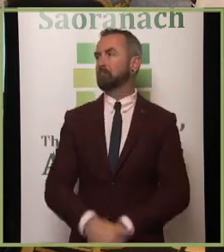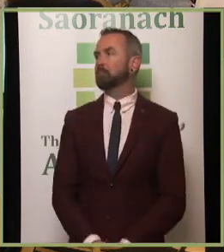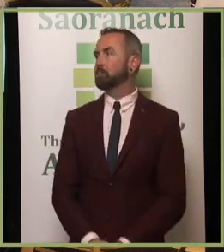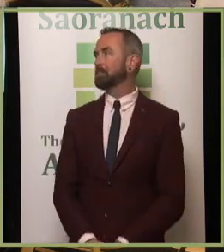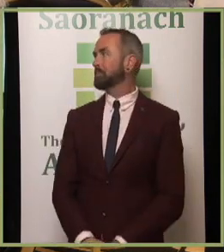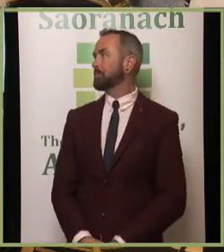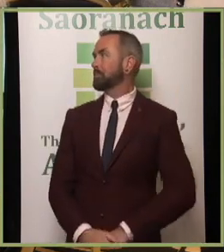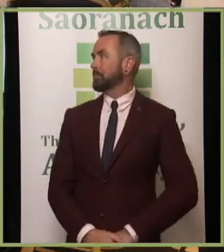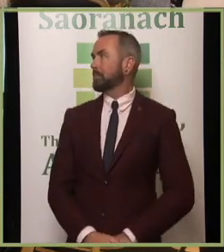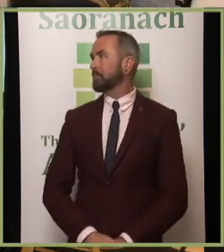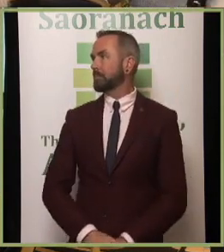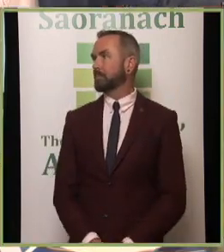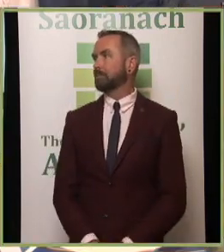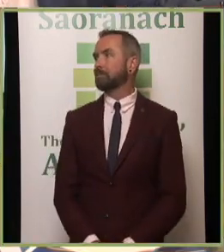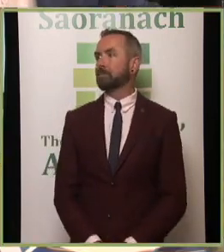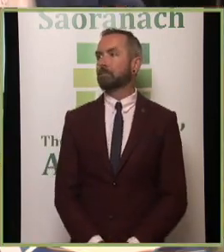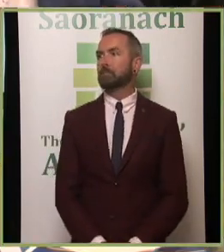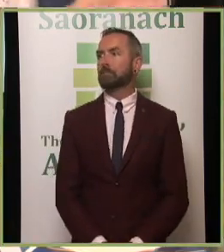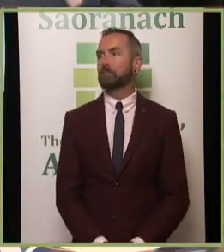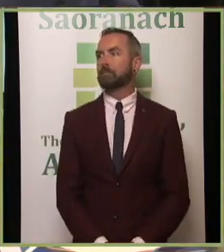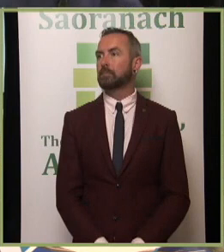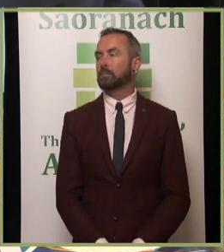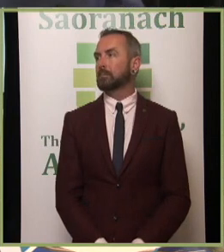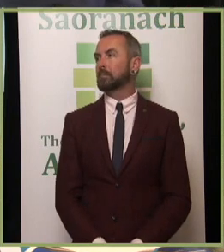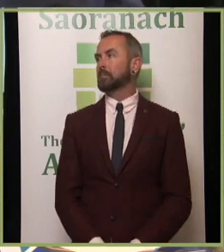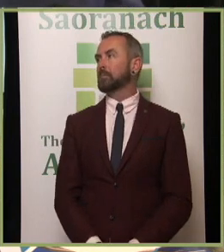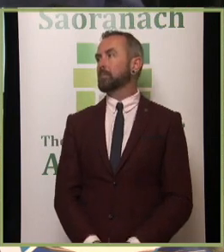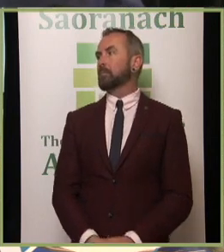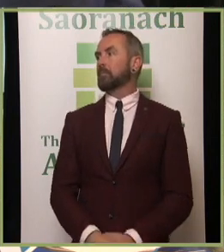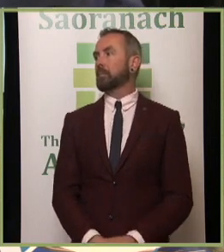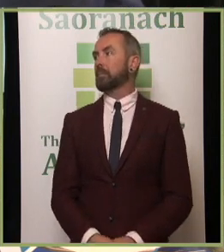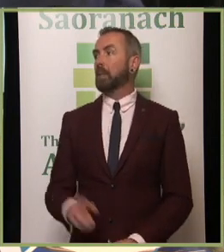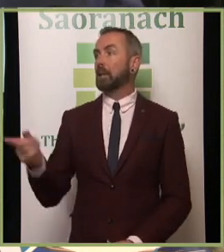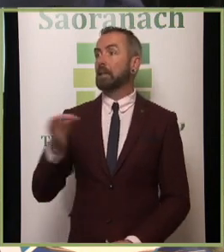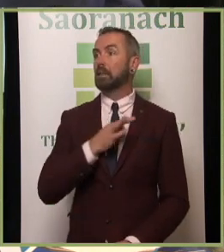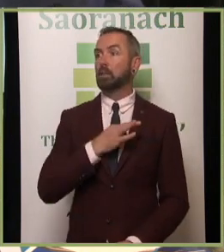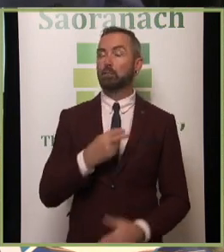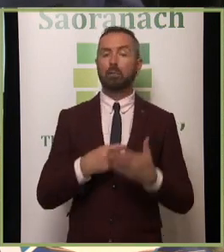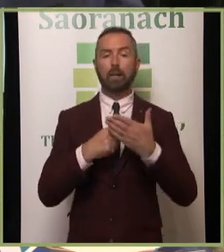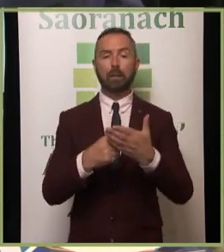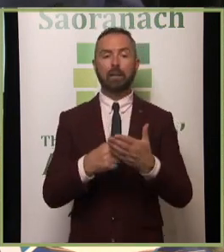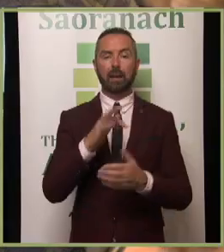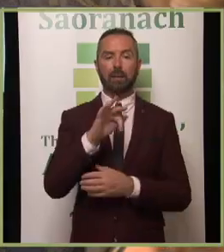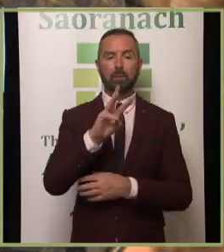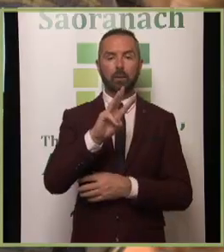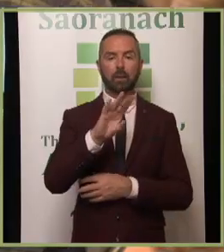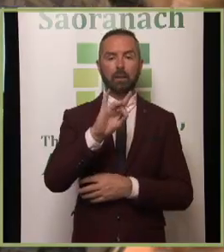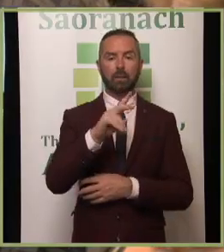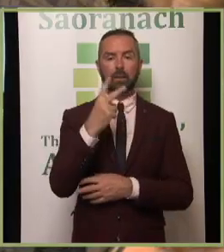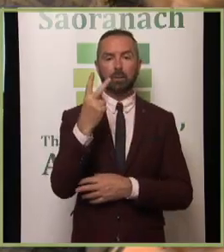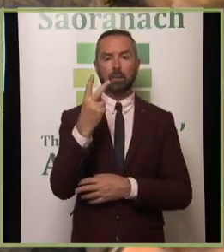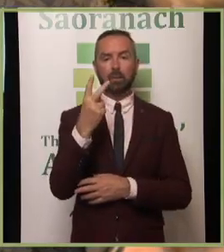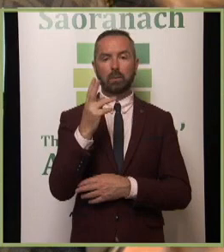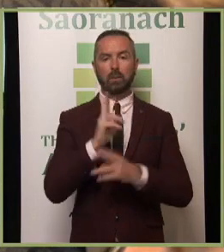It's high level. I actually might suggest it's a good suggestion. I actually would suggest that FWH2